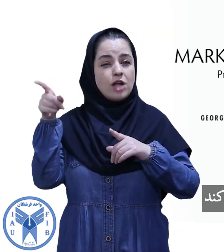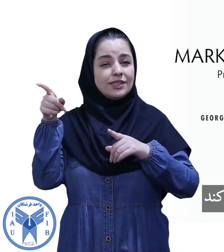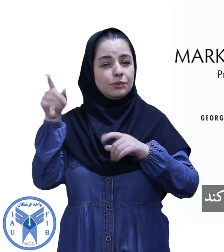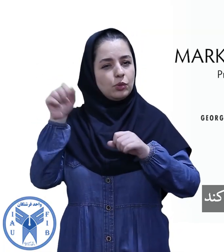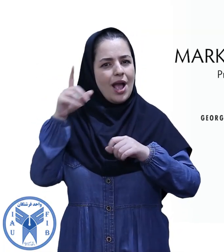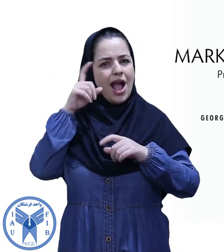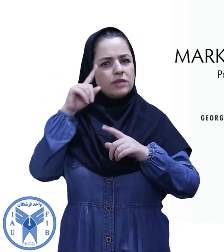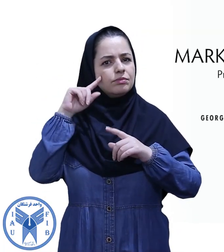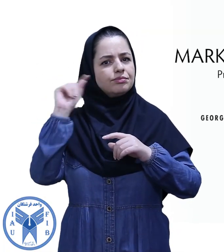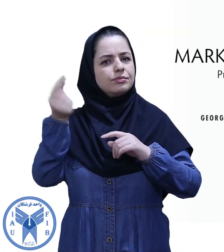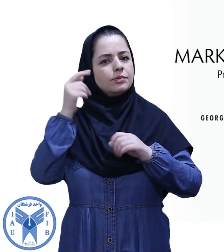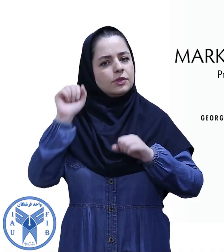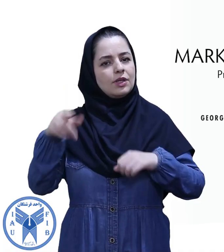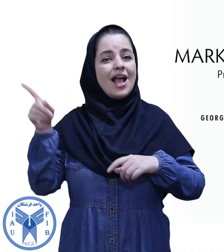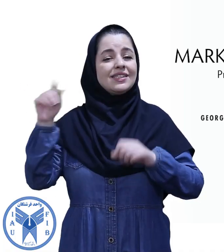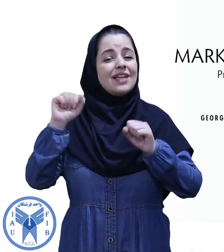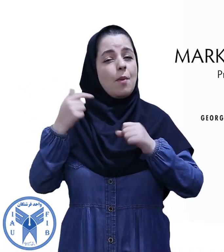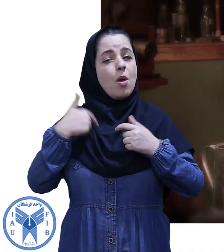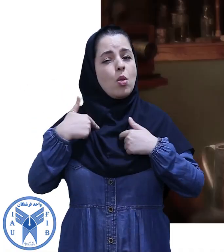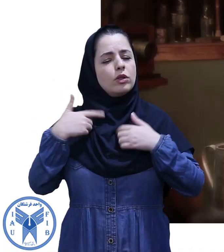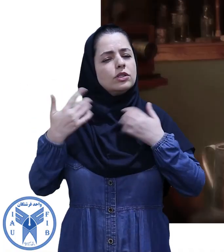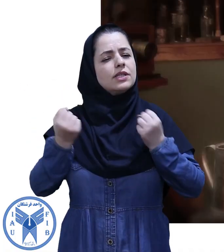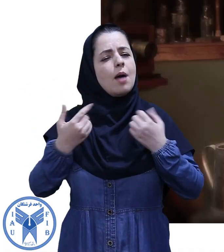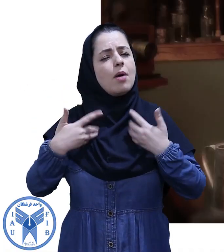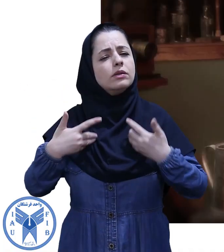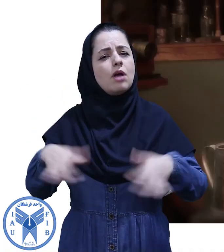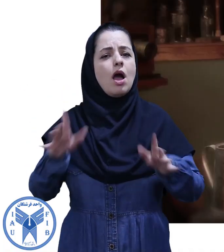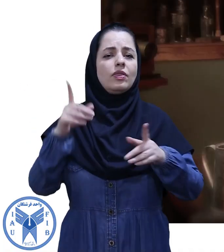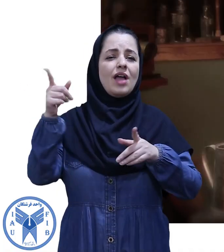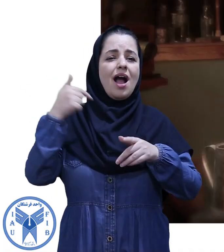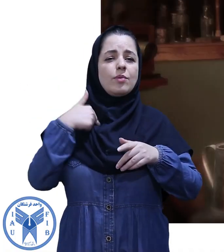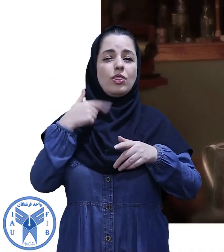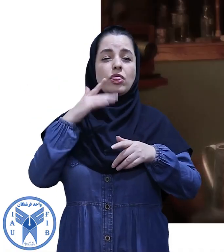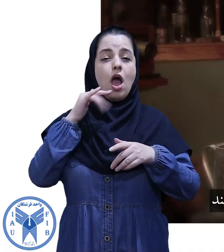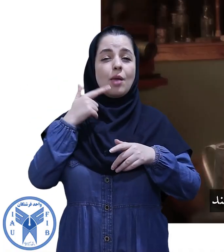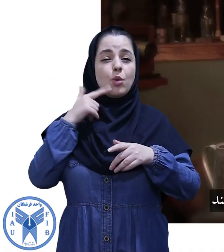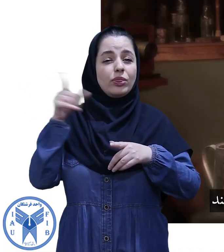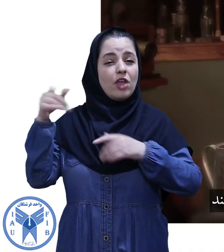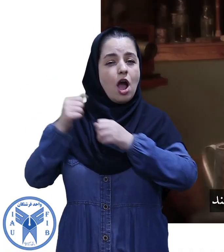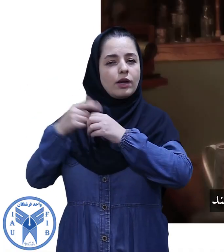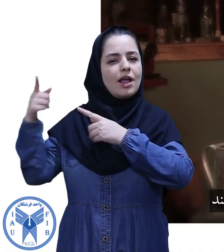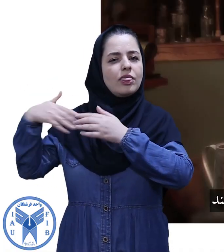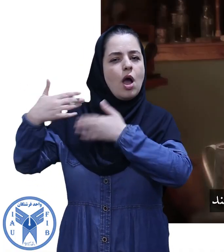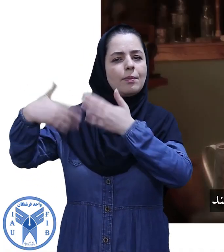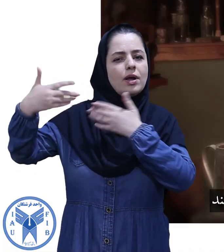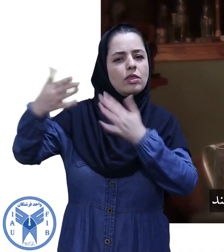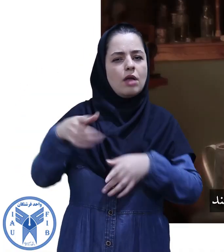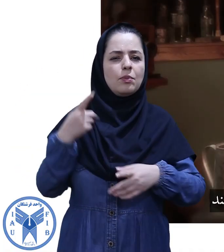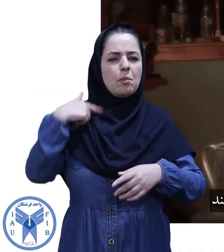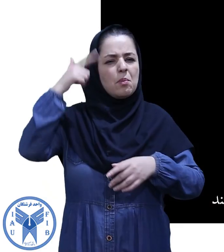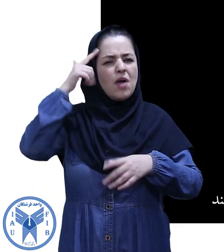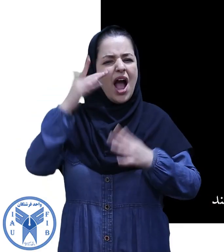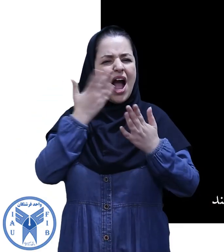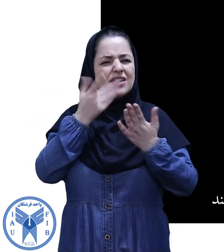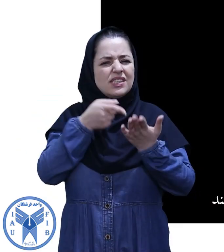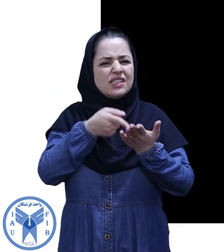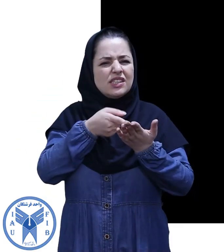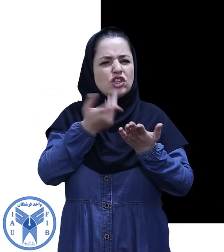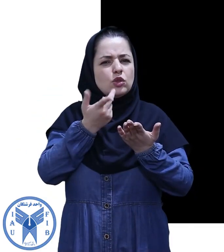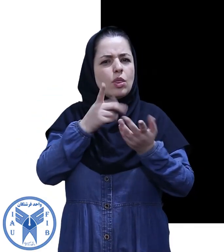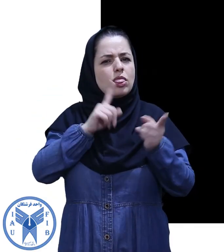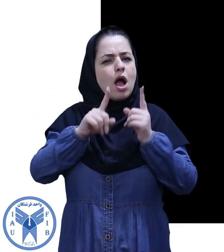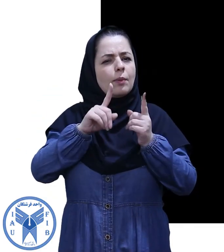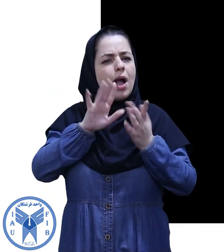invented photography if he'd been bothered to. He's the one that Talbot goes to find out how to fix his images